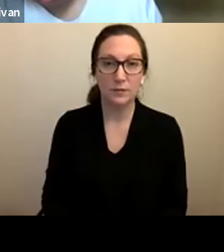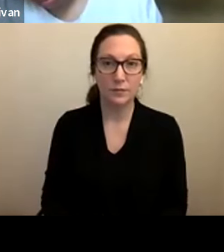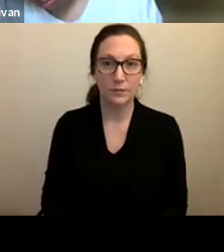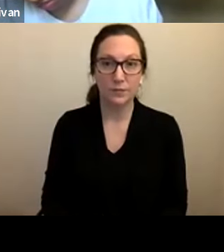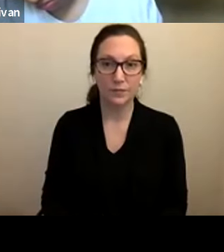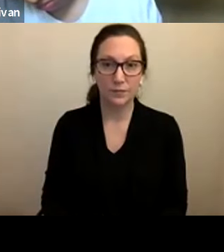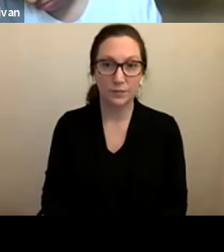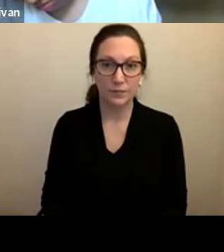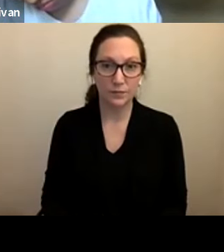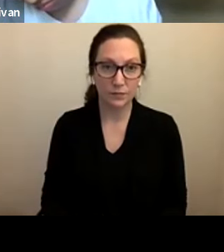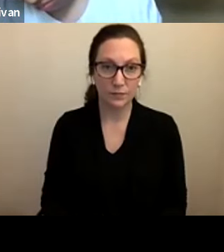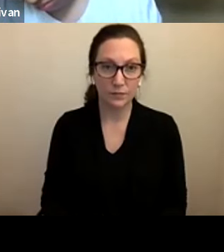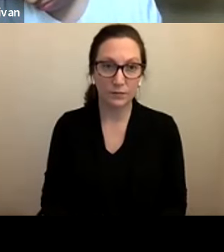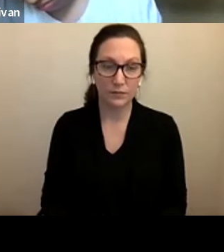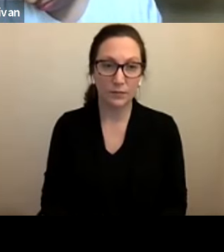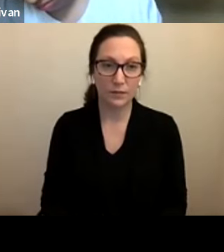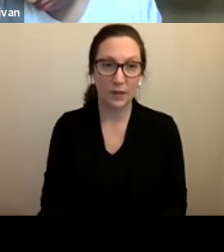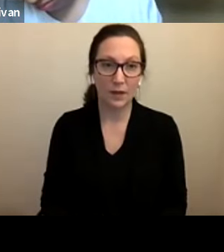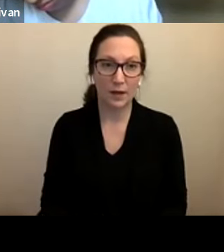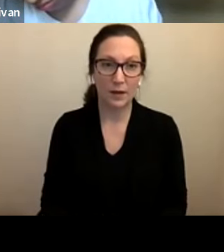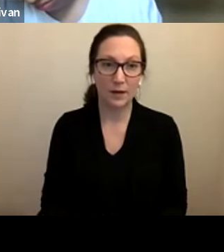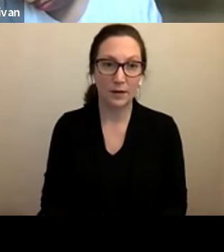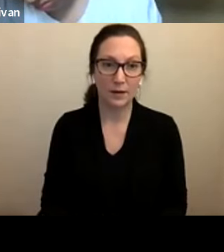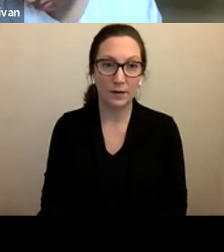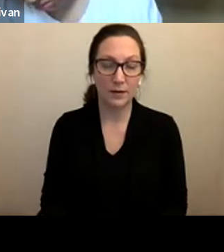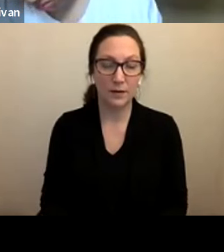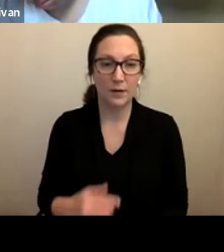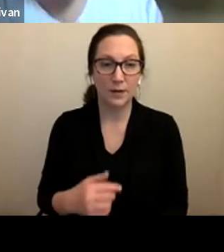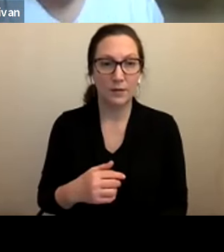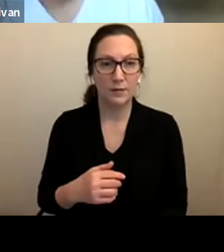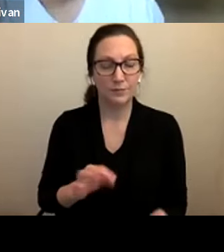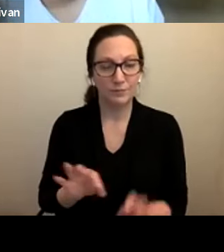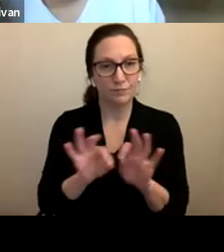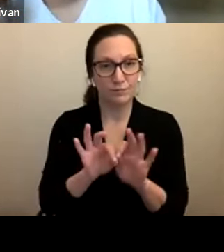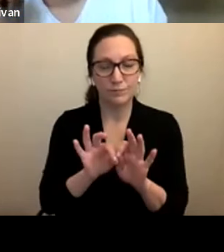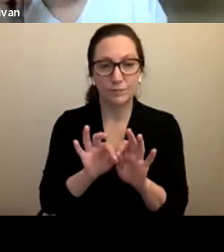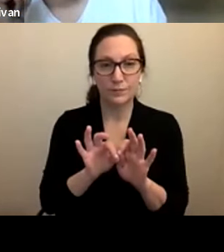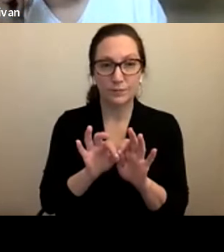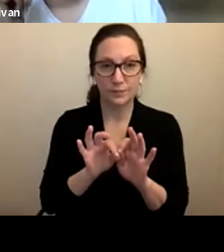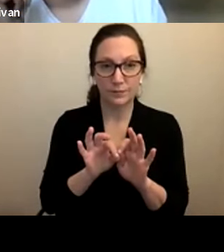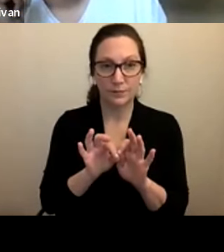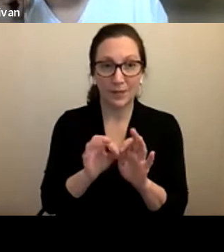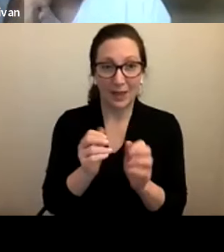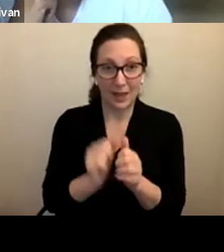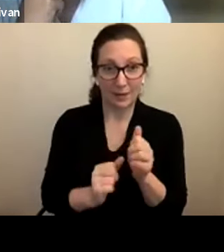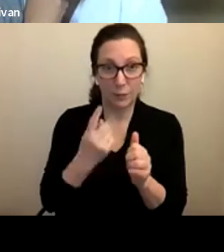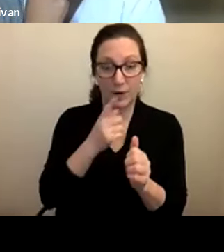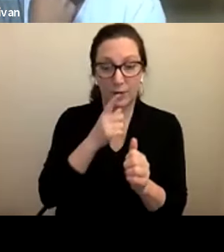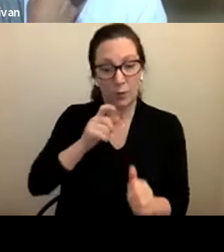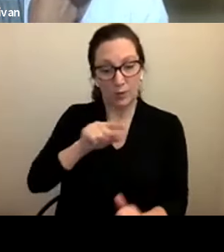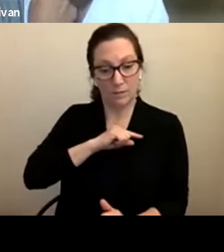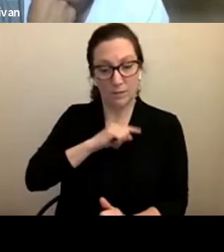though, is to be sure that everyone you're making eligible for the